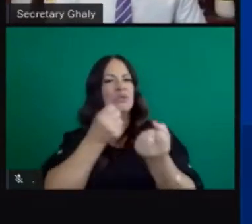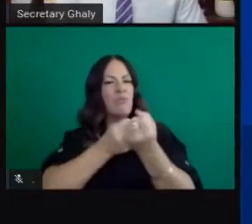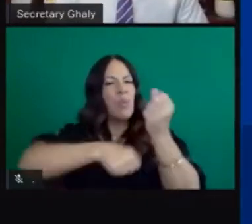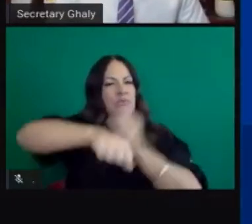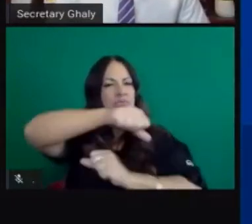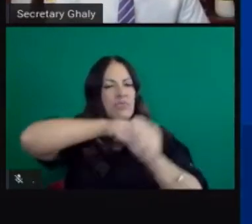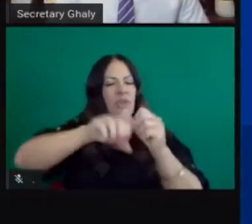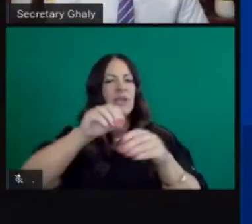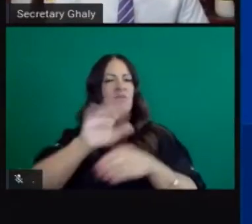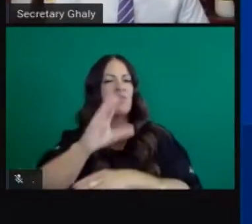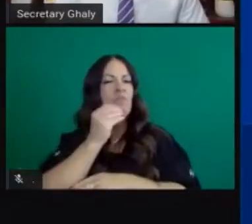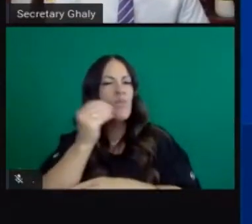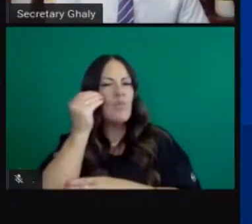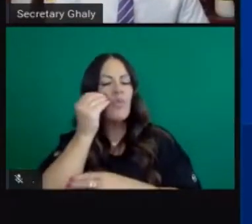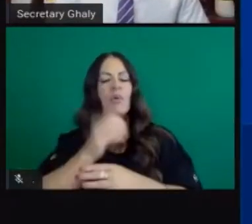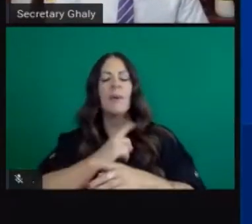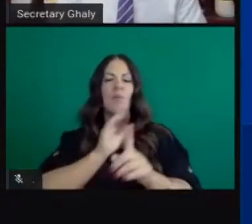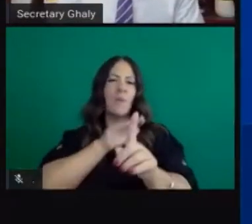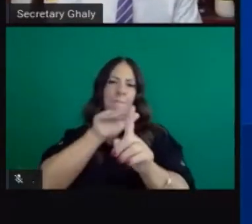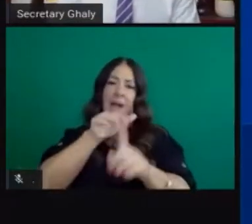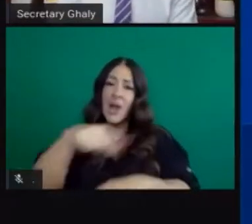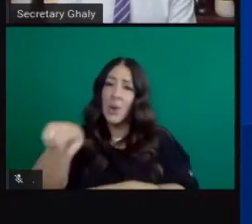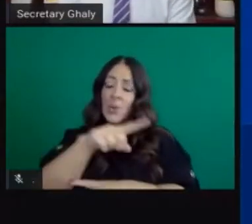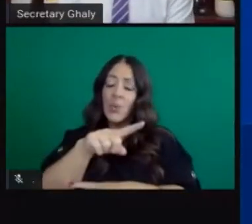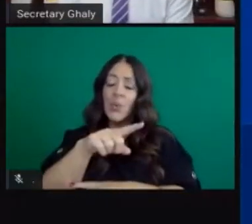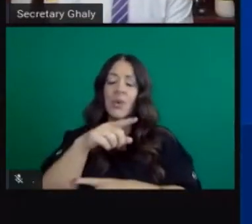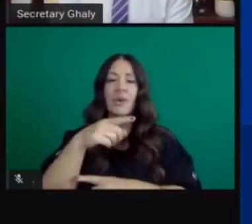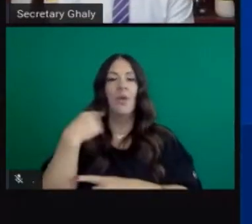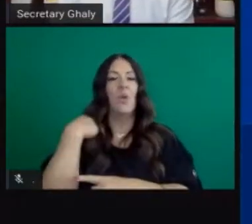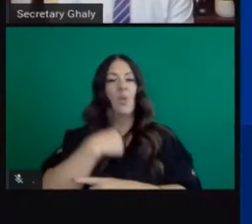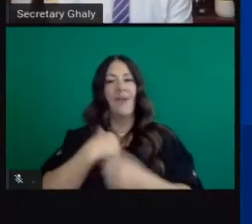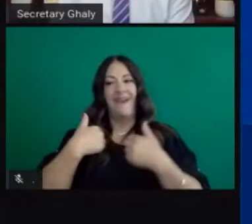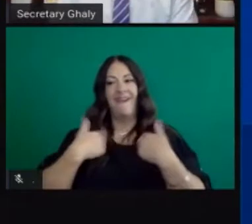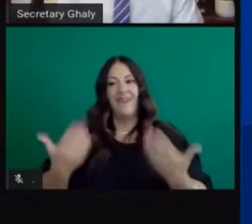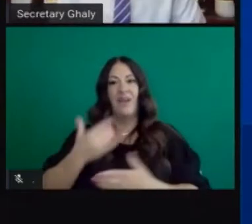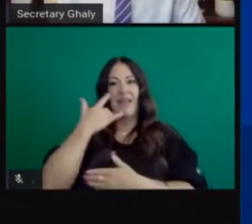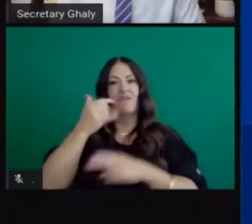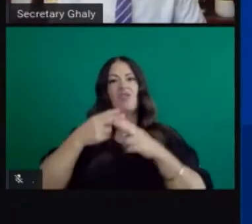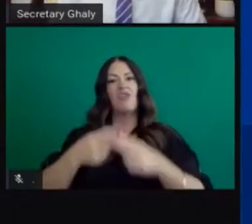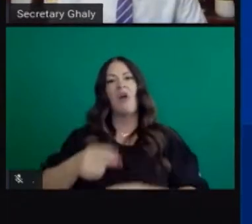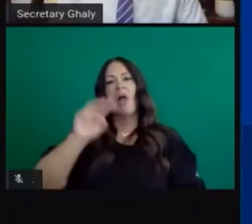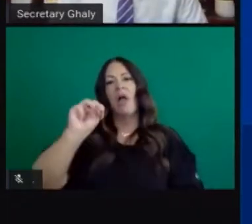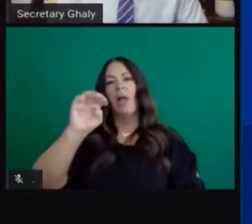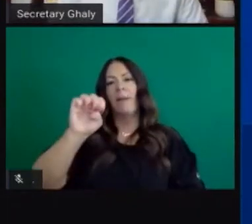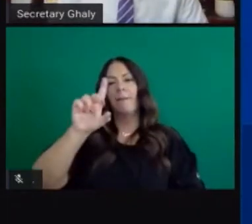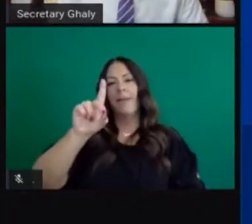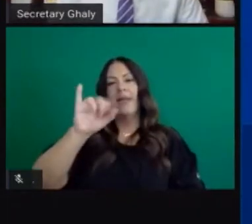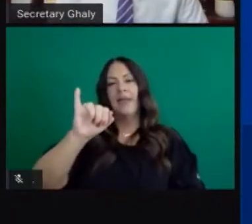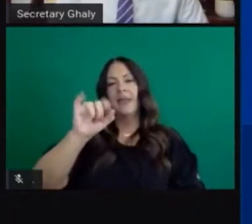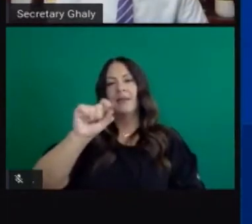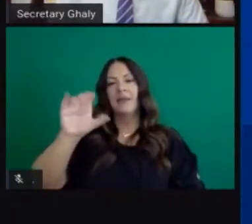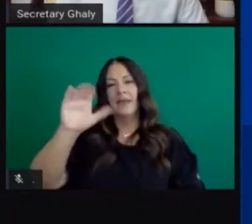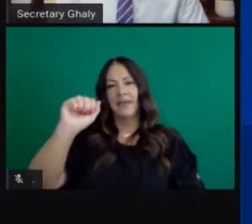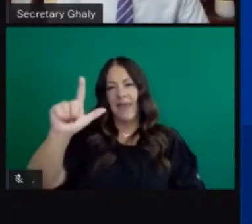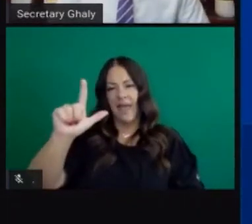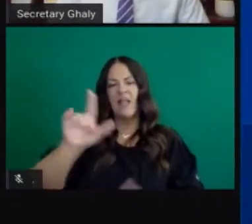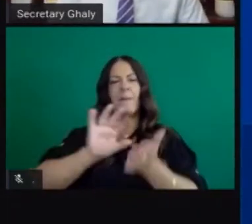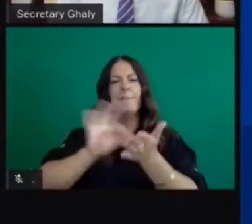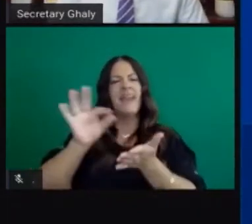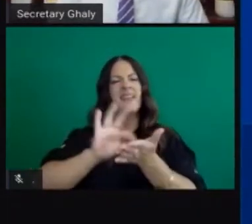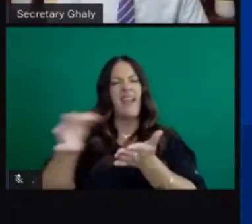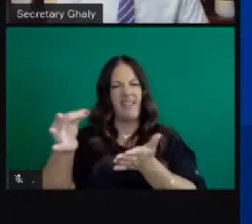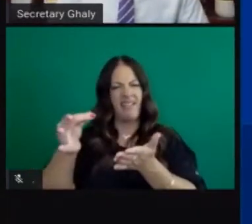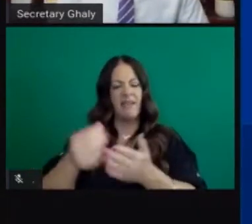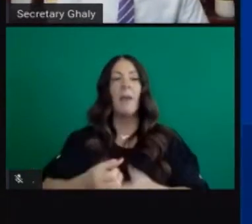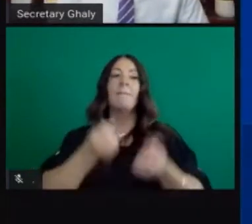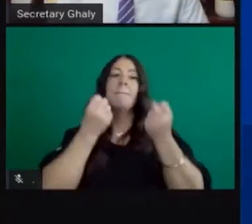But I want to remind you that California has a version of Medicaid called Medi-Cal in California. Many